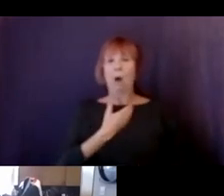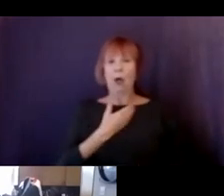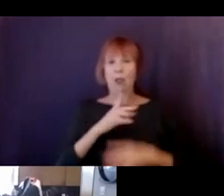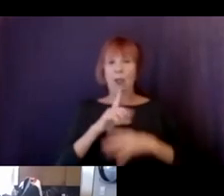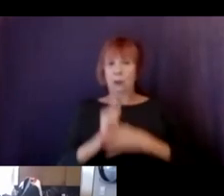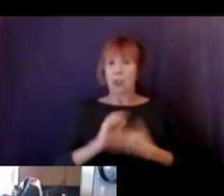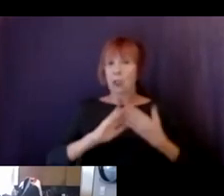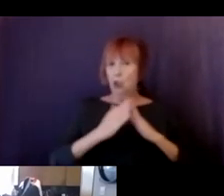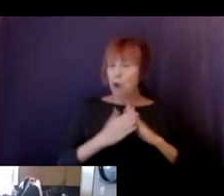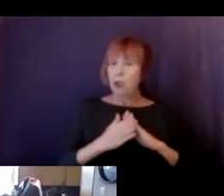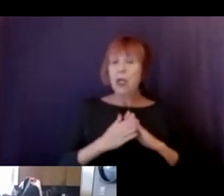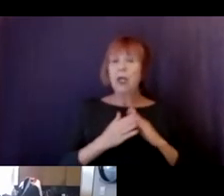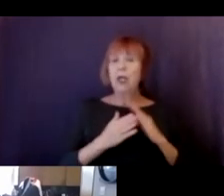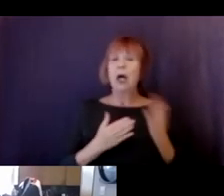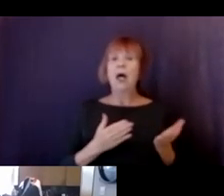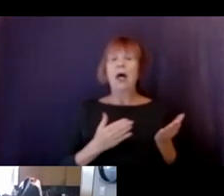And